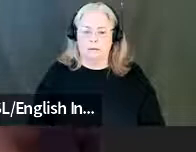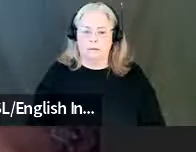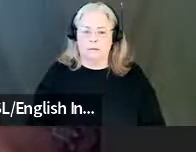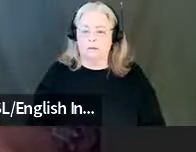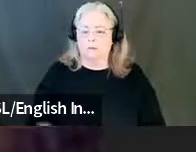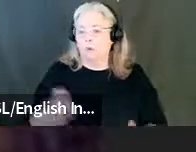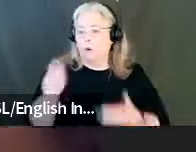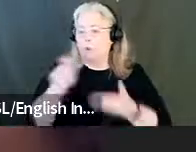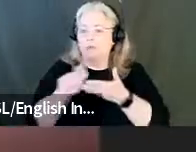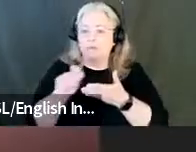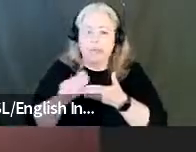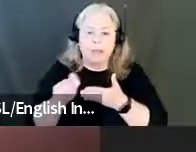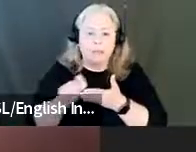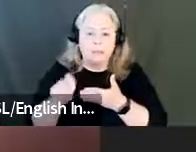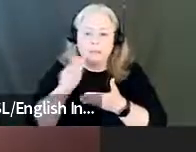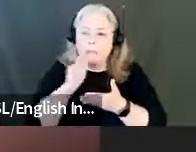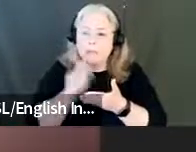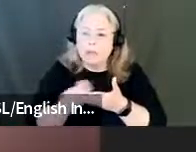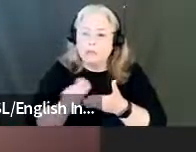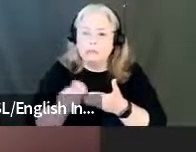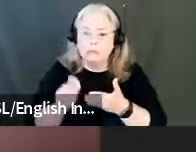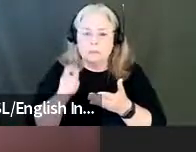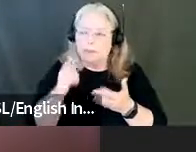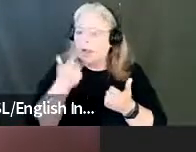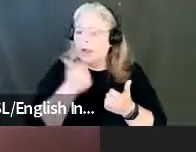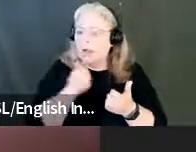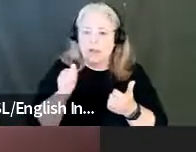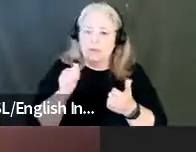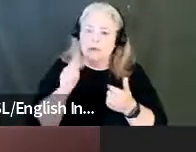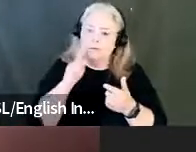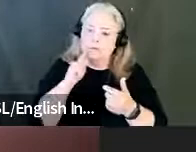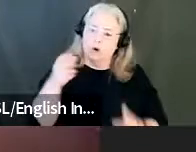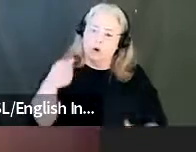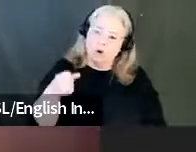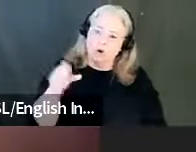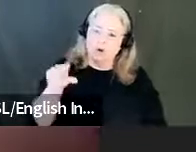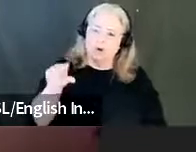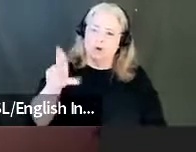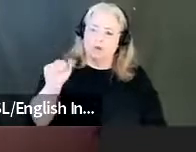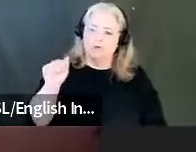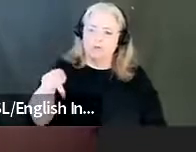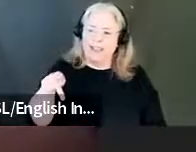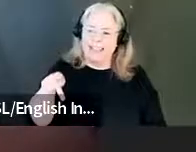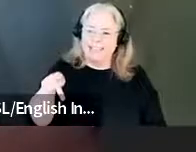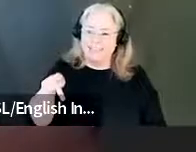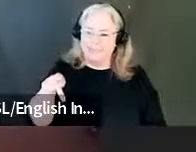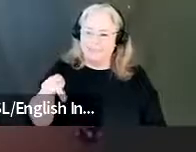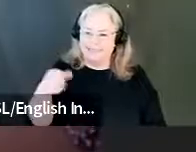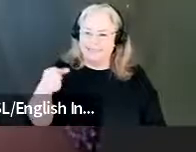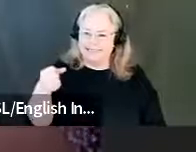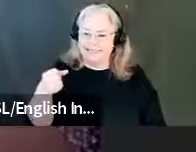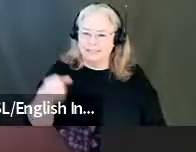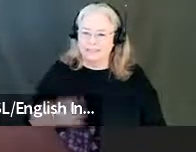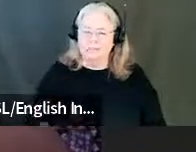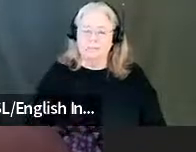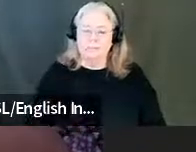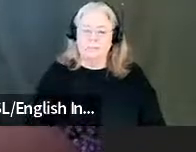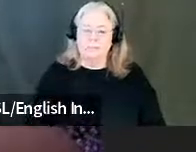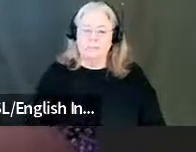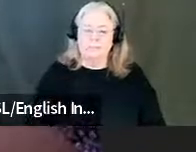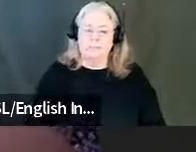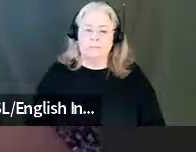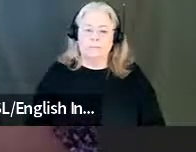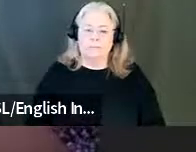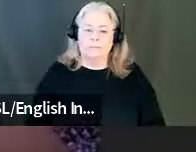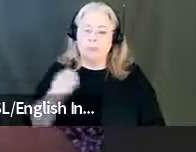instrument or anything. So this is just in terms of grasping. There's also, I could